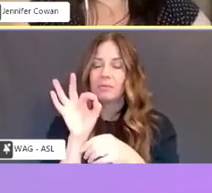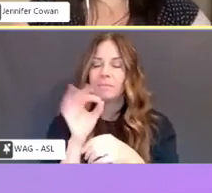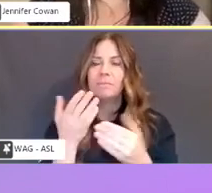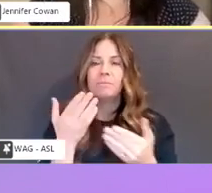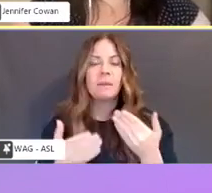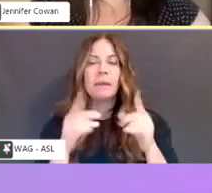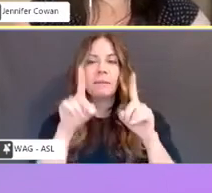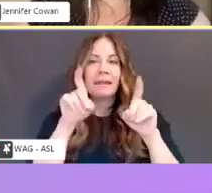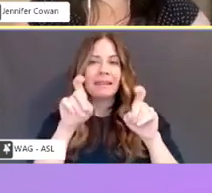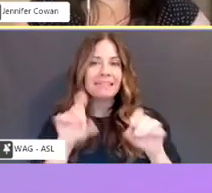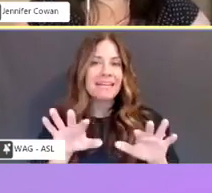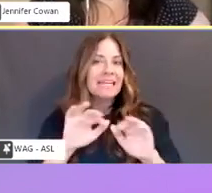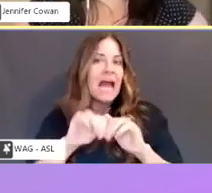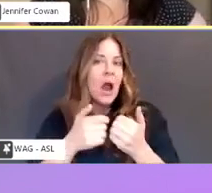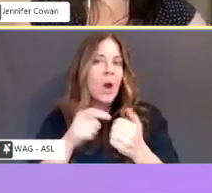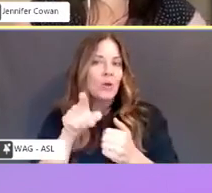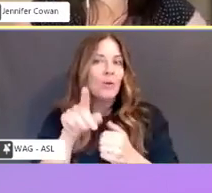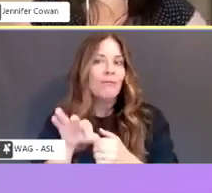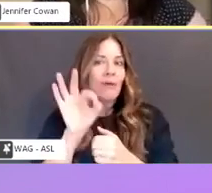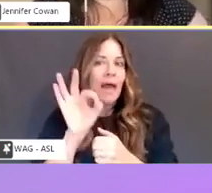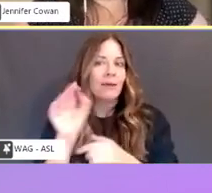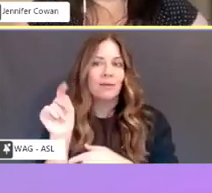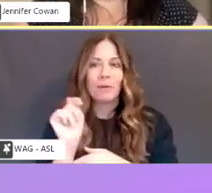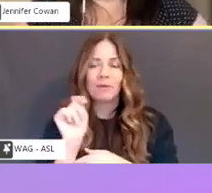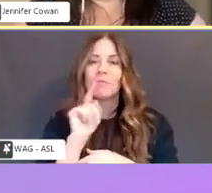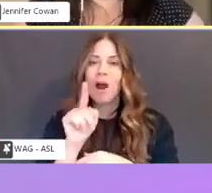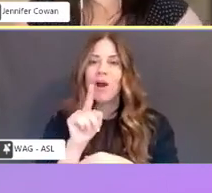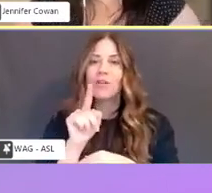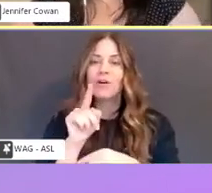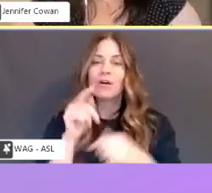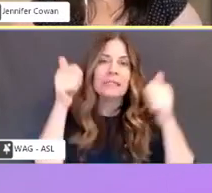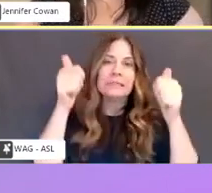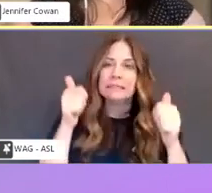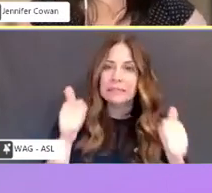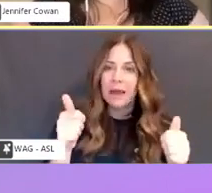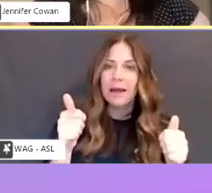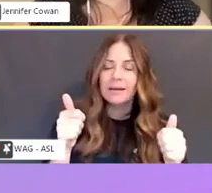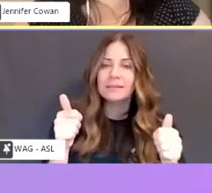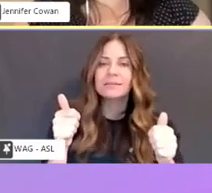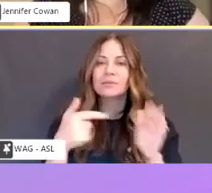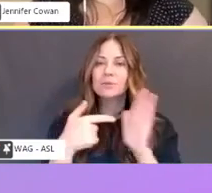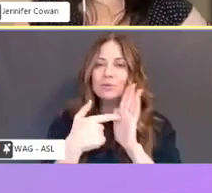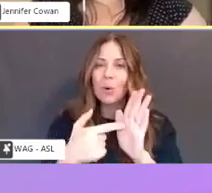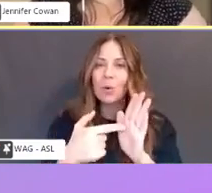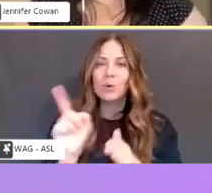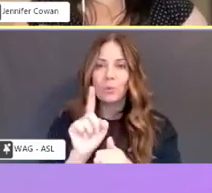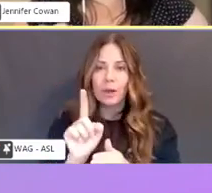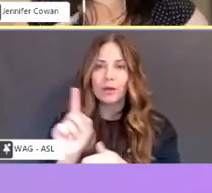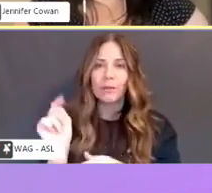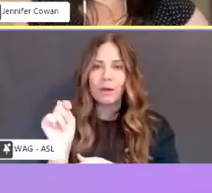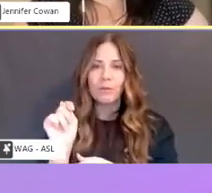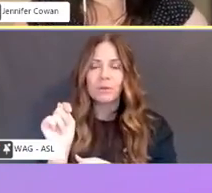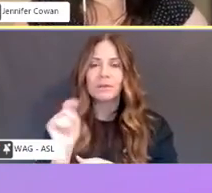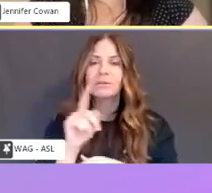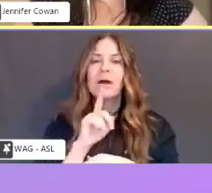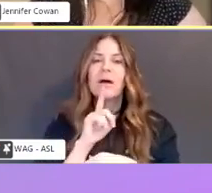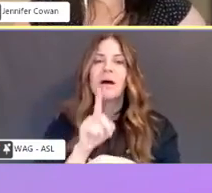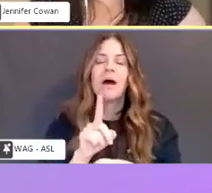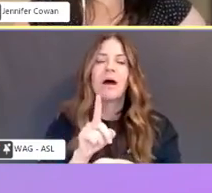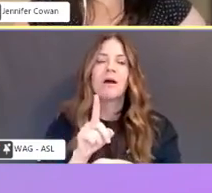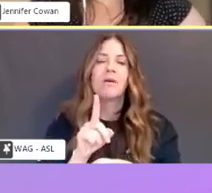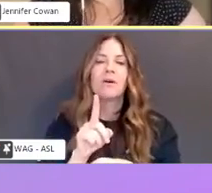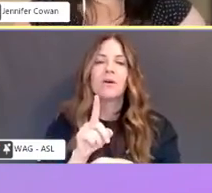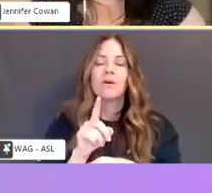might be in how you find the washroom. So is there directional signage posted that's showing you where the washroom is? Are there wayfinding